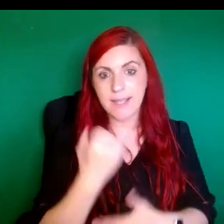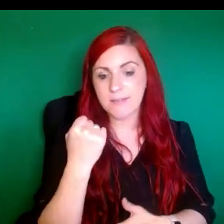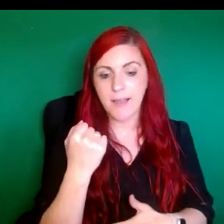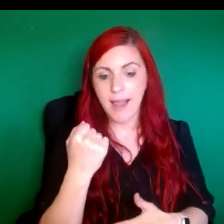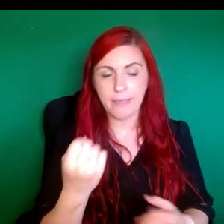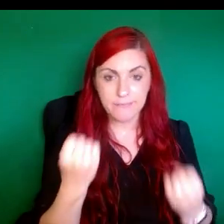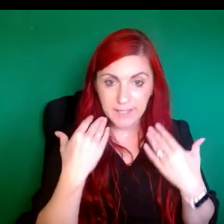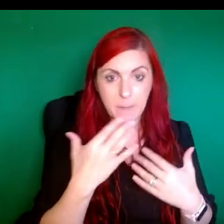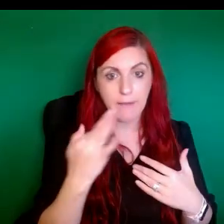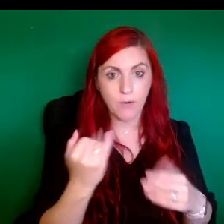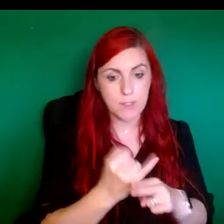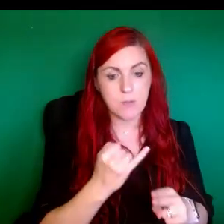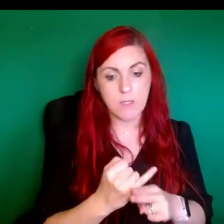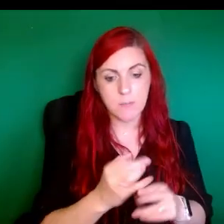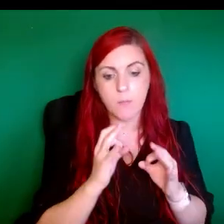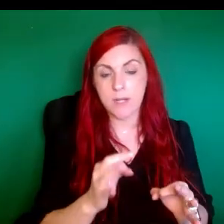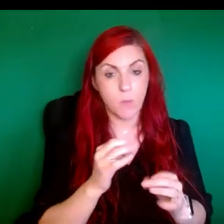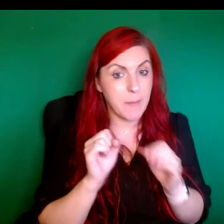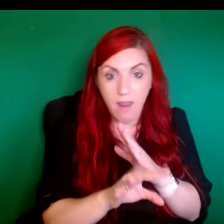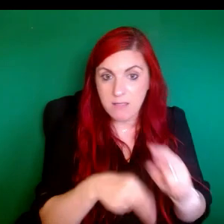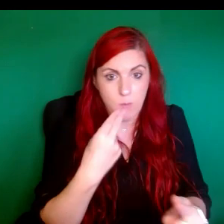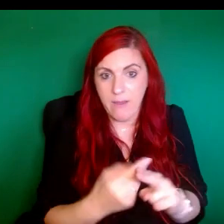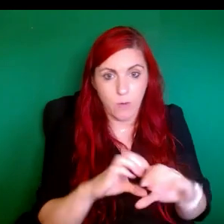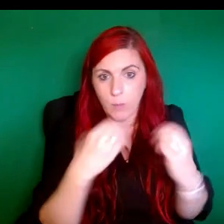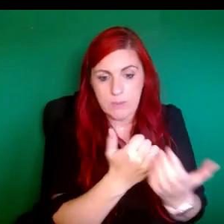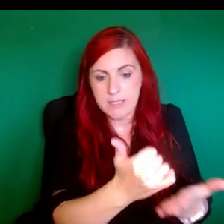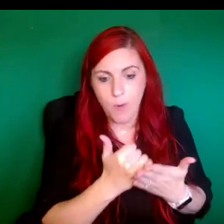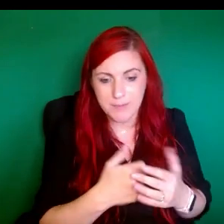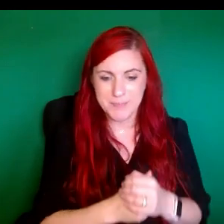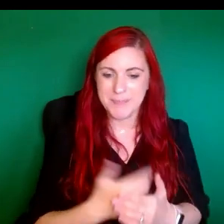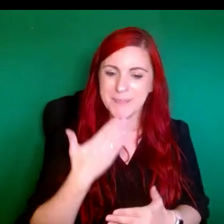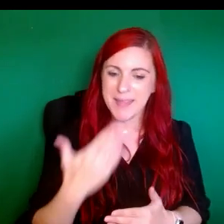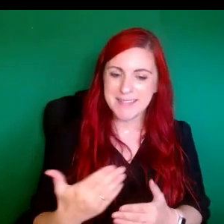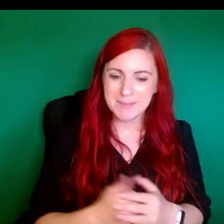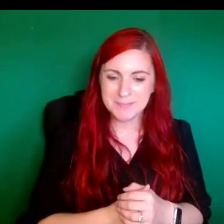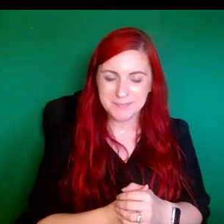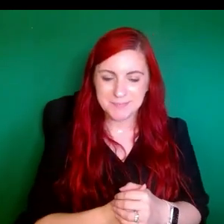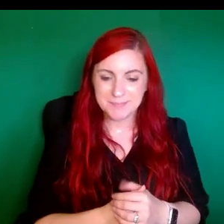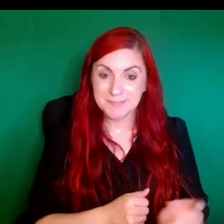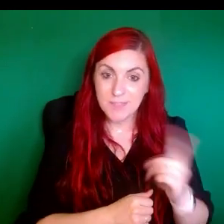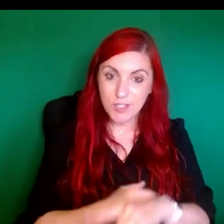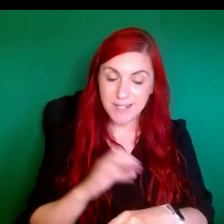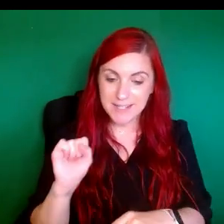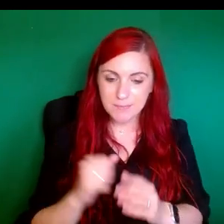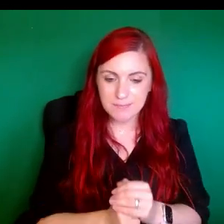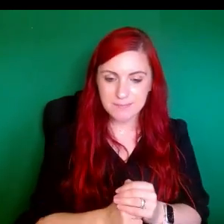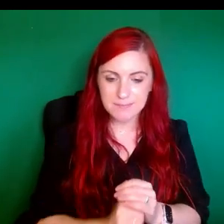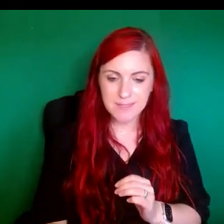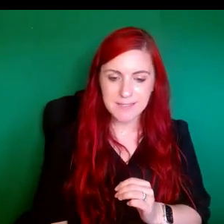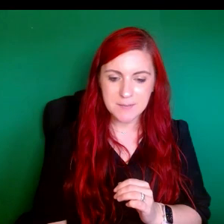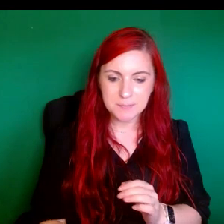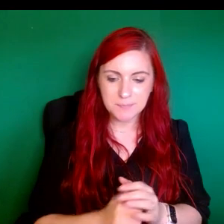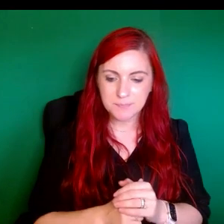community. Thank you so much, Gillian. Okay, Sinead? I suppose one thing worth remembering is that our homeless